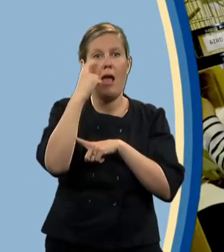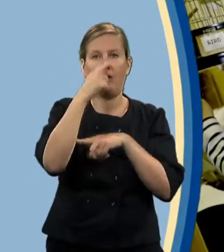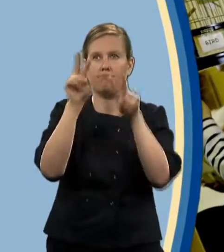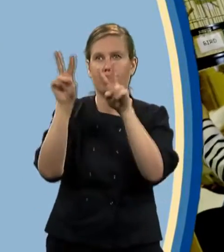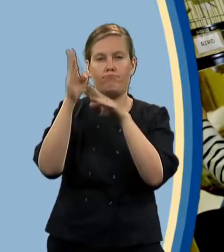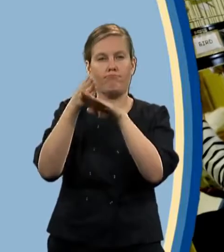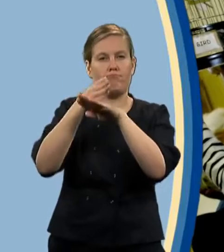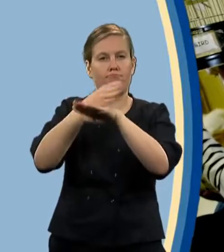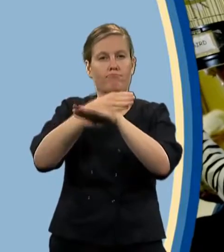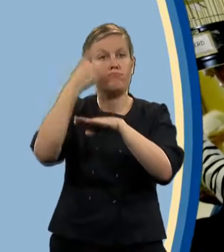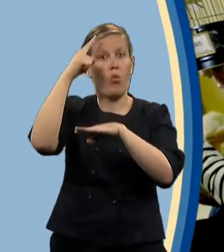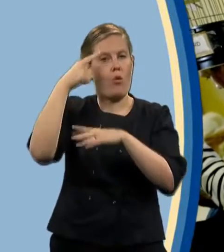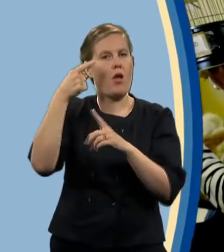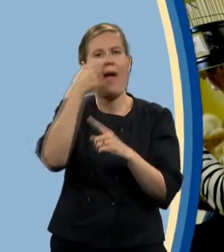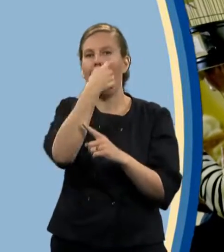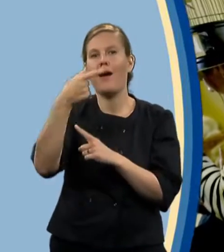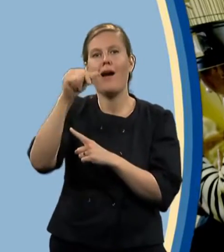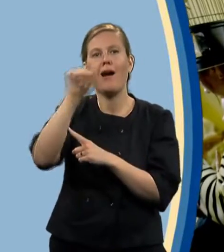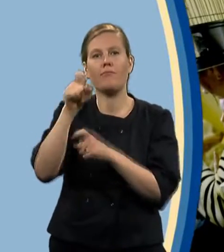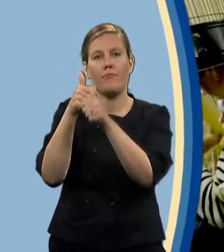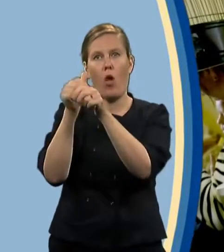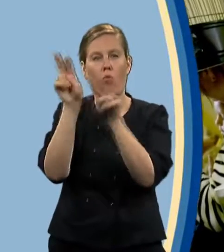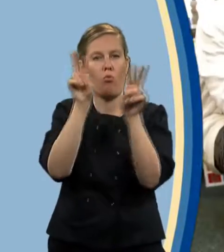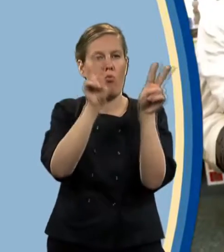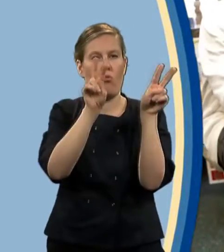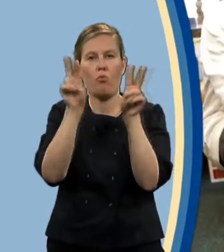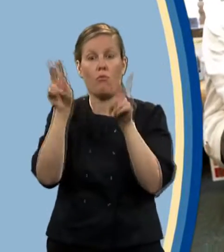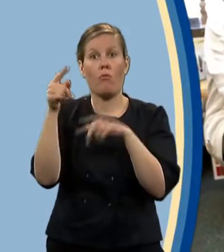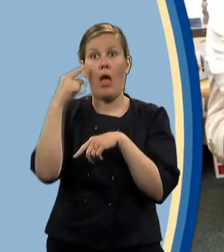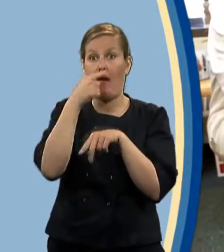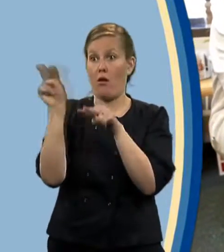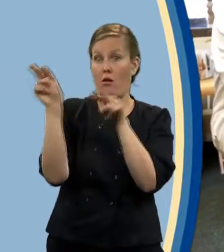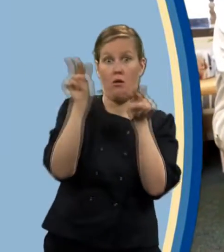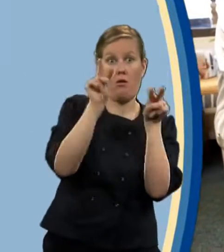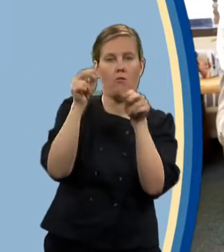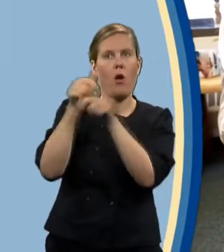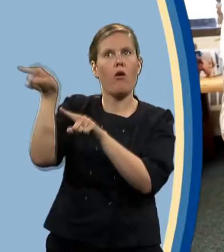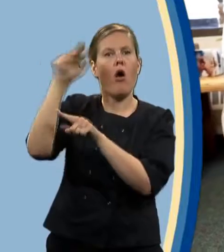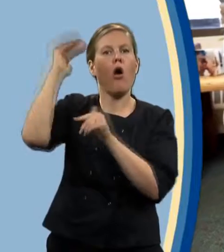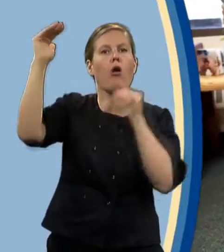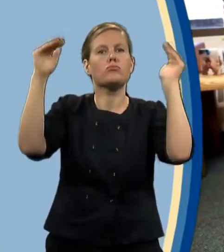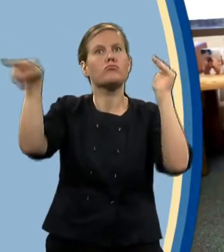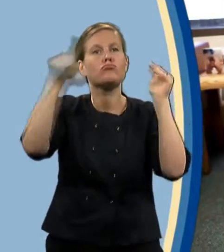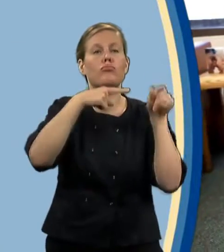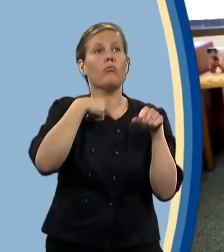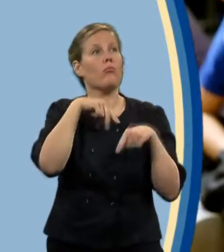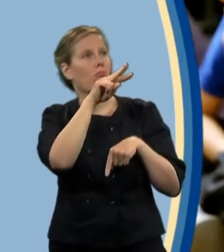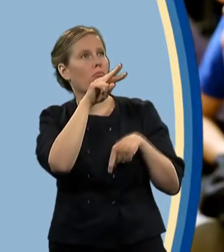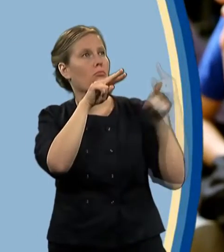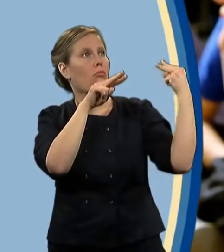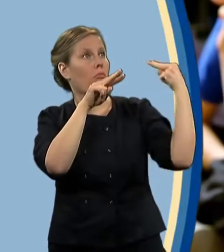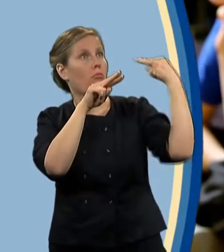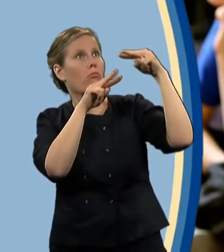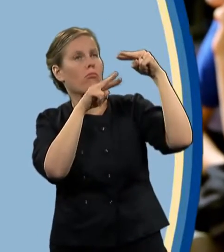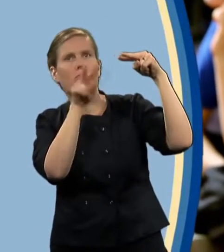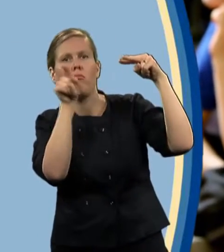visual systems that allow them to be better at tracking eye gaze and the relationship to where an adult